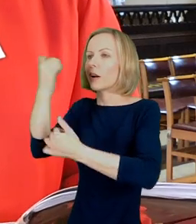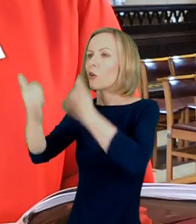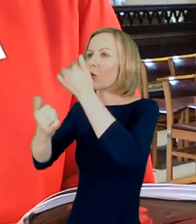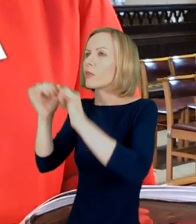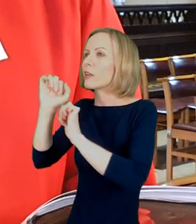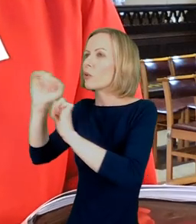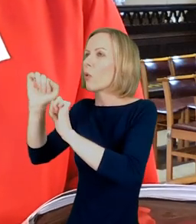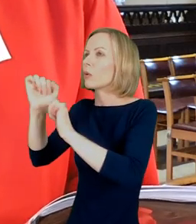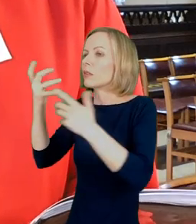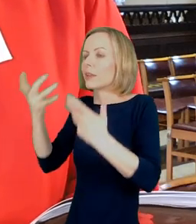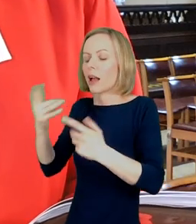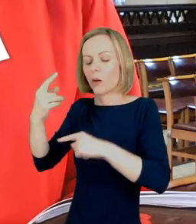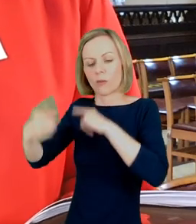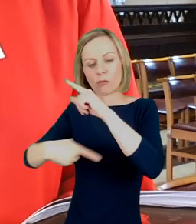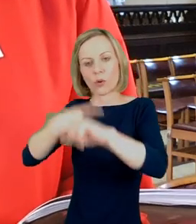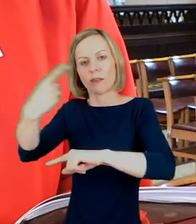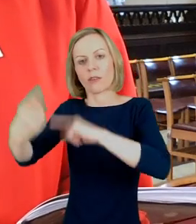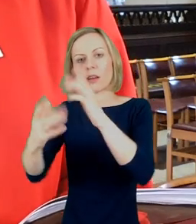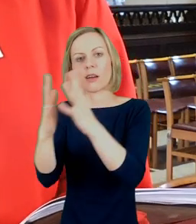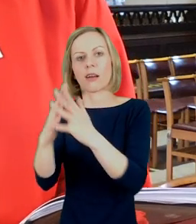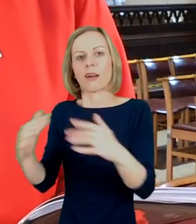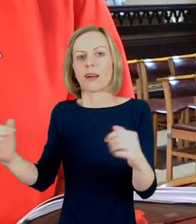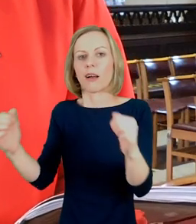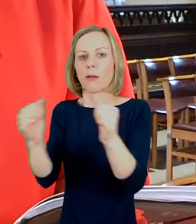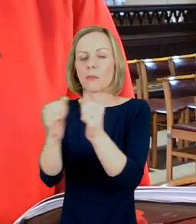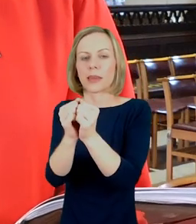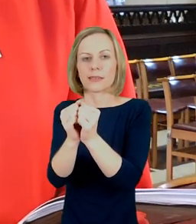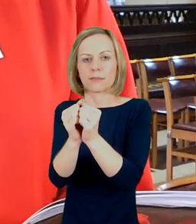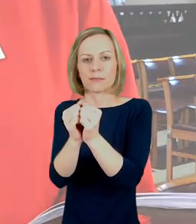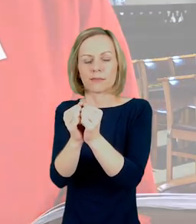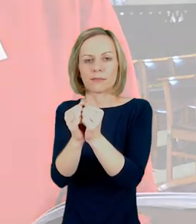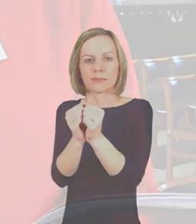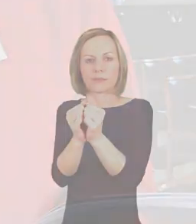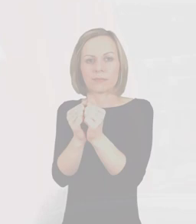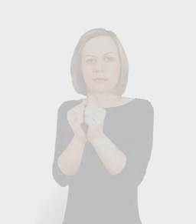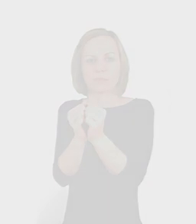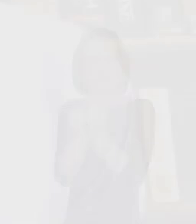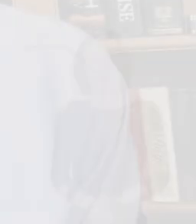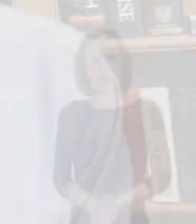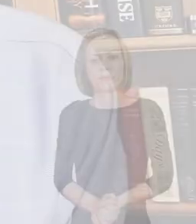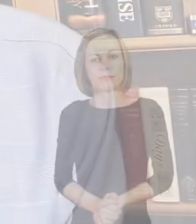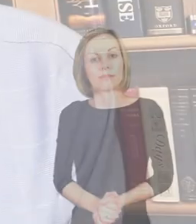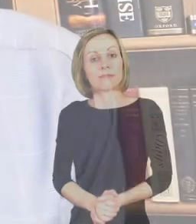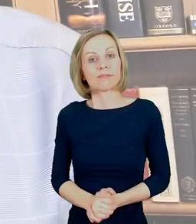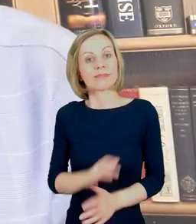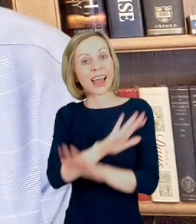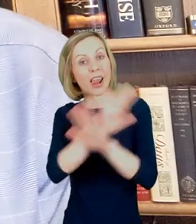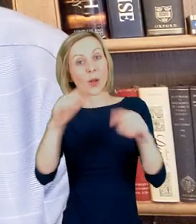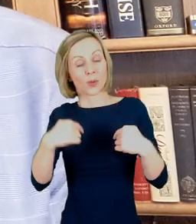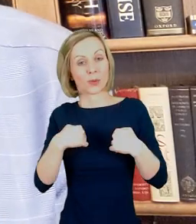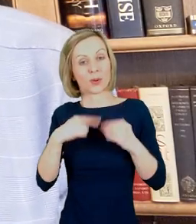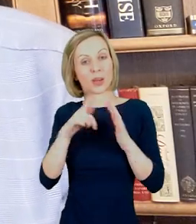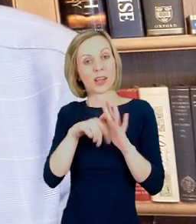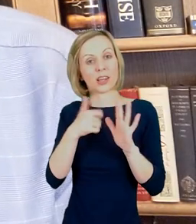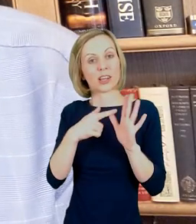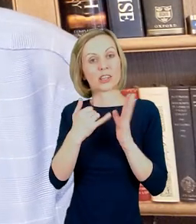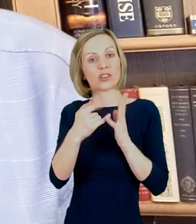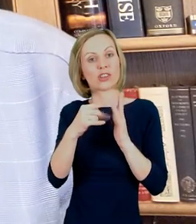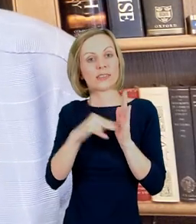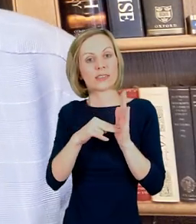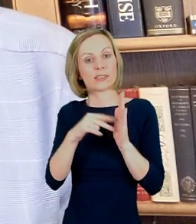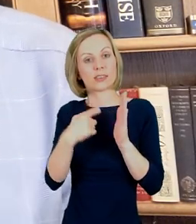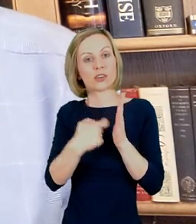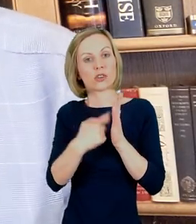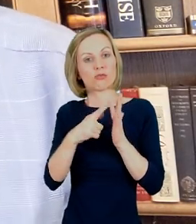and the glory, for ever and ever. Amen. Hello, my name is Jason Roach.